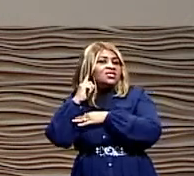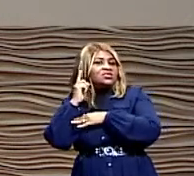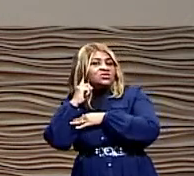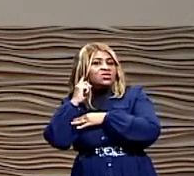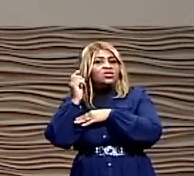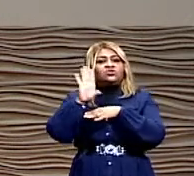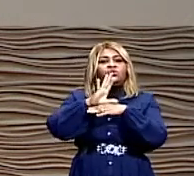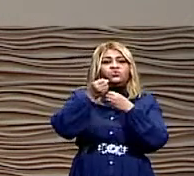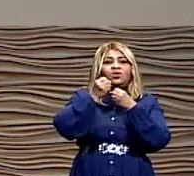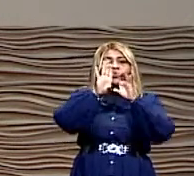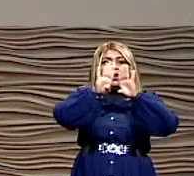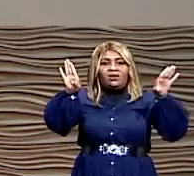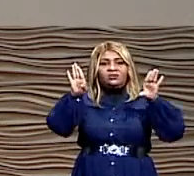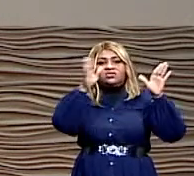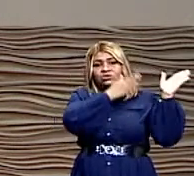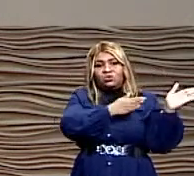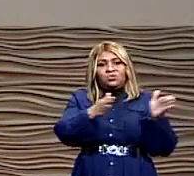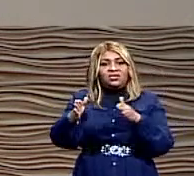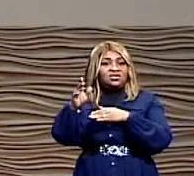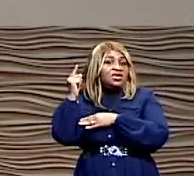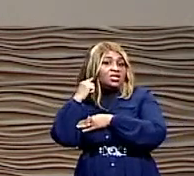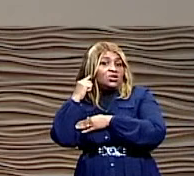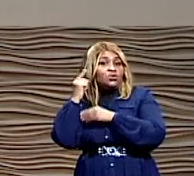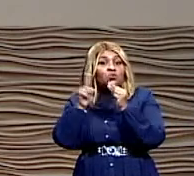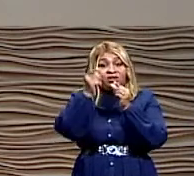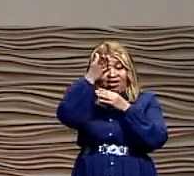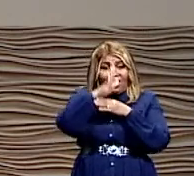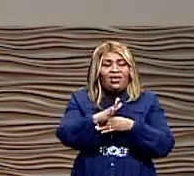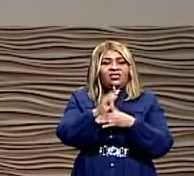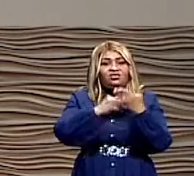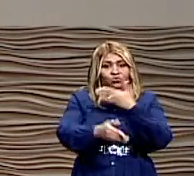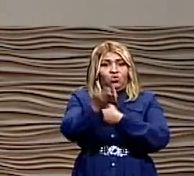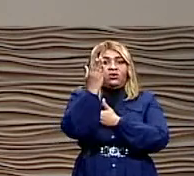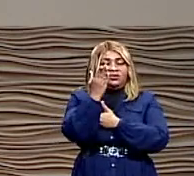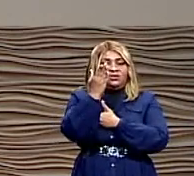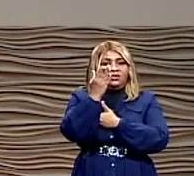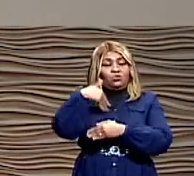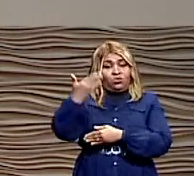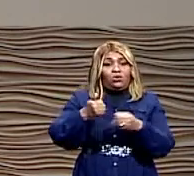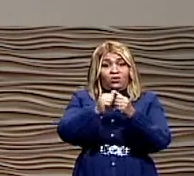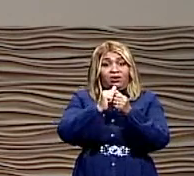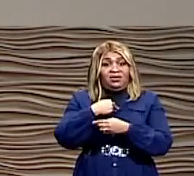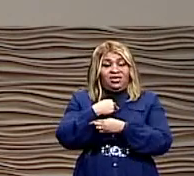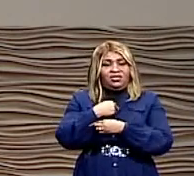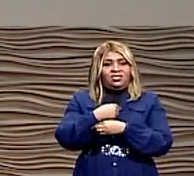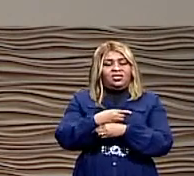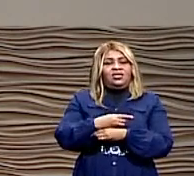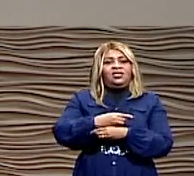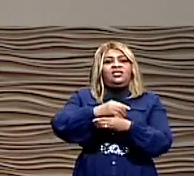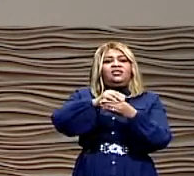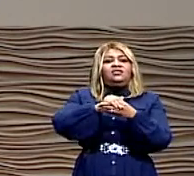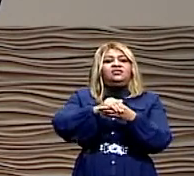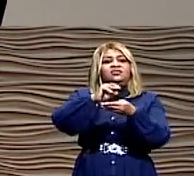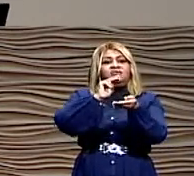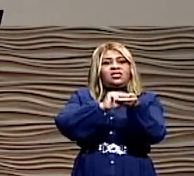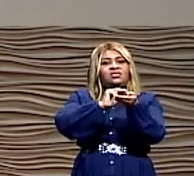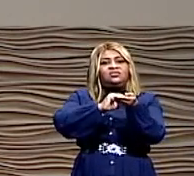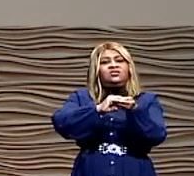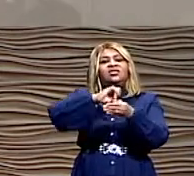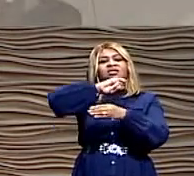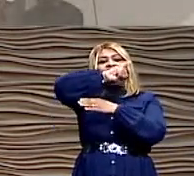Without Walls, as we prepare to hear the Word of God, please welcome with me Dr. Jason